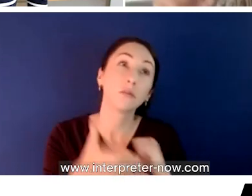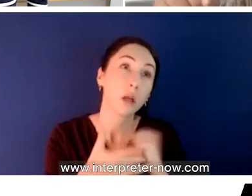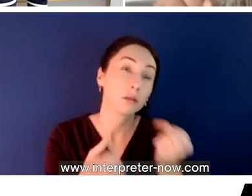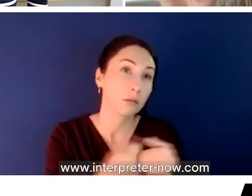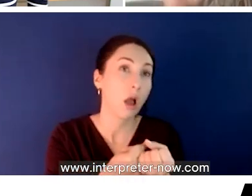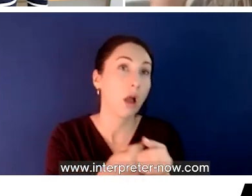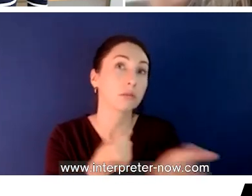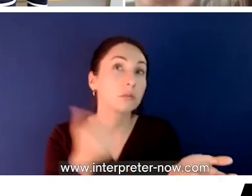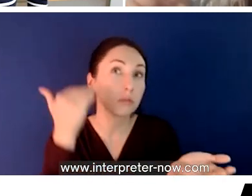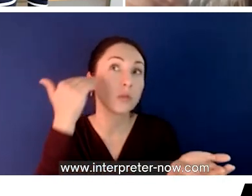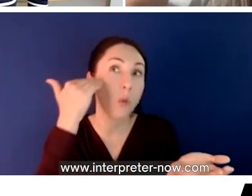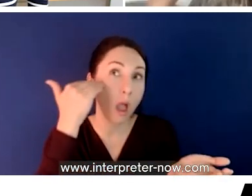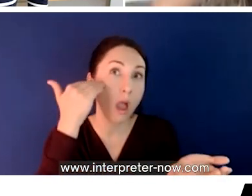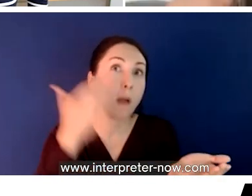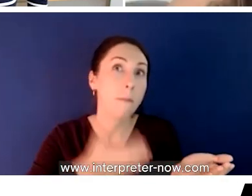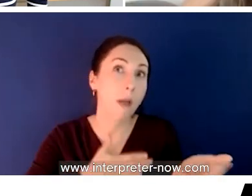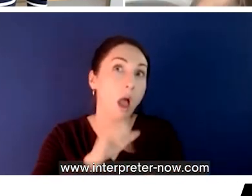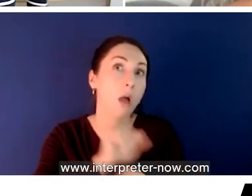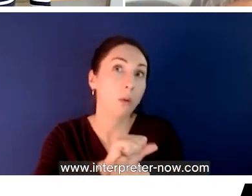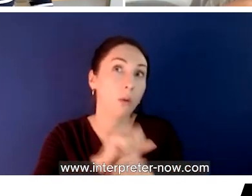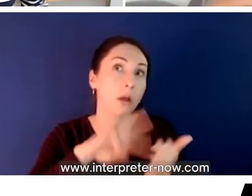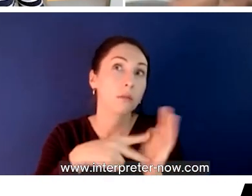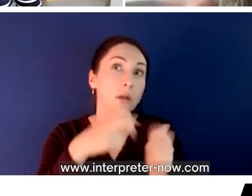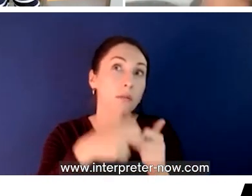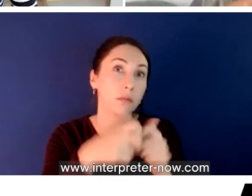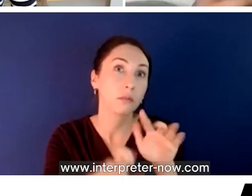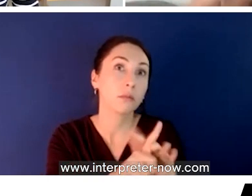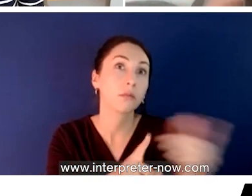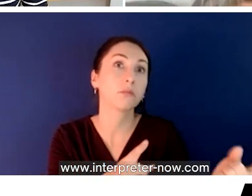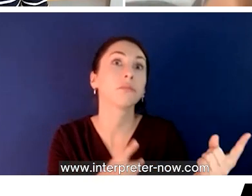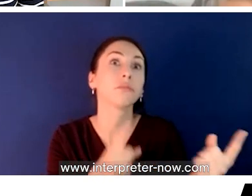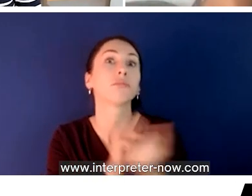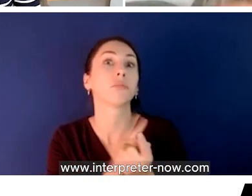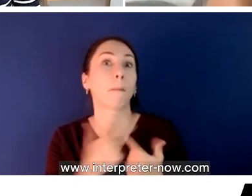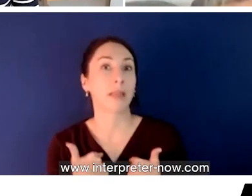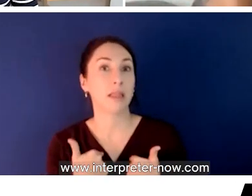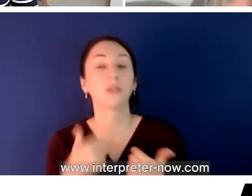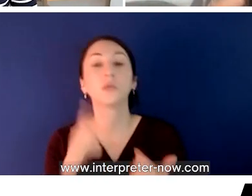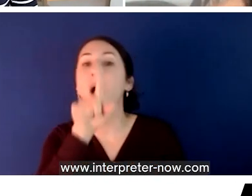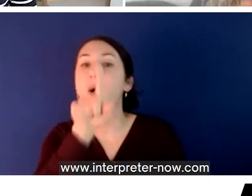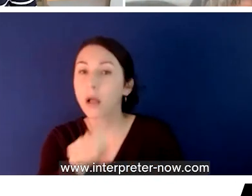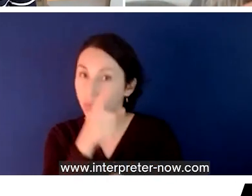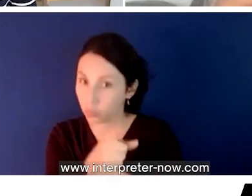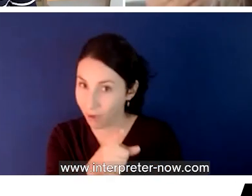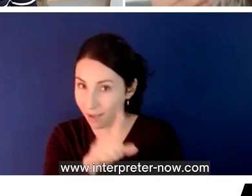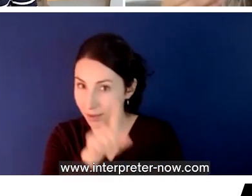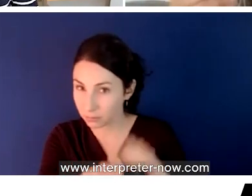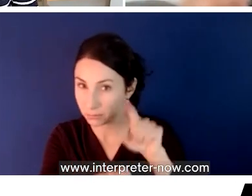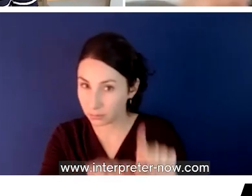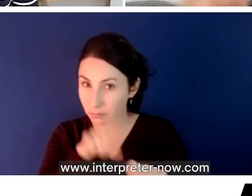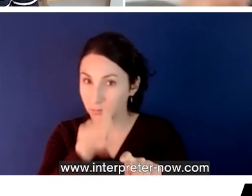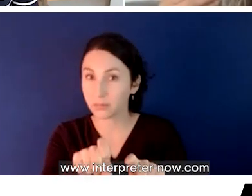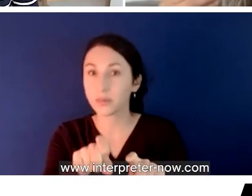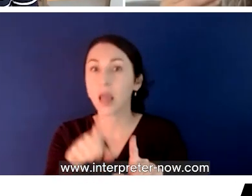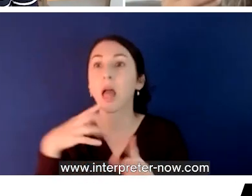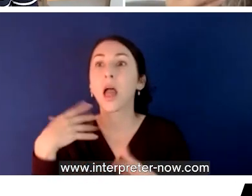it's my work because when there are issues, they come to me. They don't go to her. Like, and so, like, as we, like, you just got to ask the right questions. And at the end, she